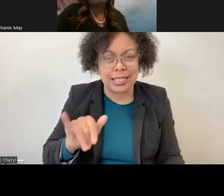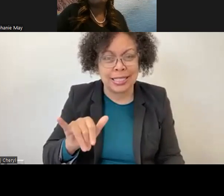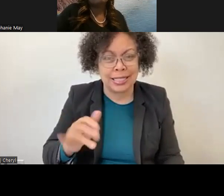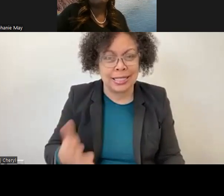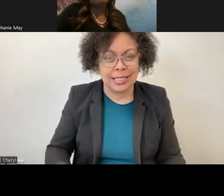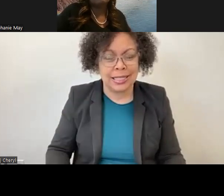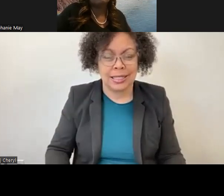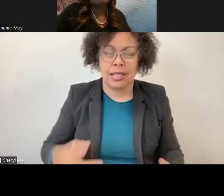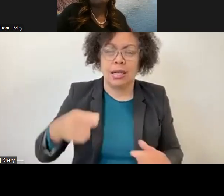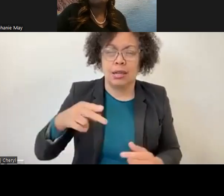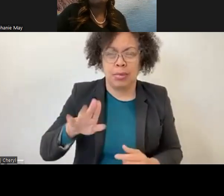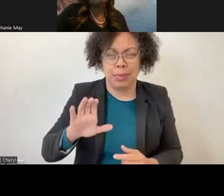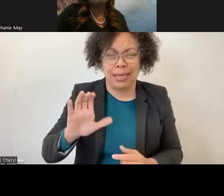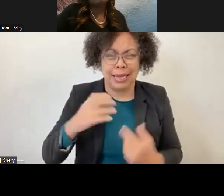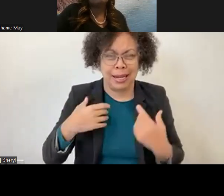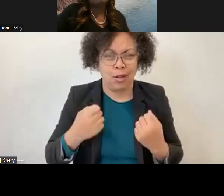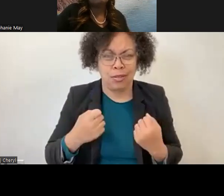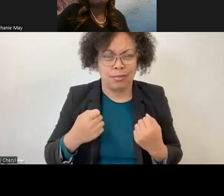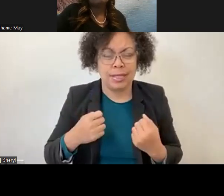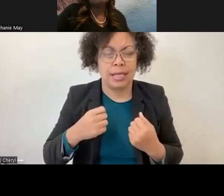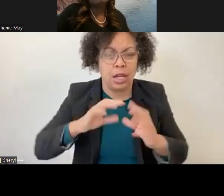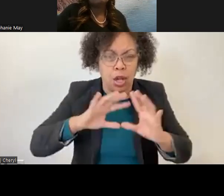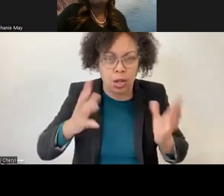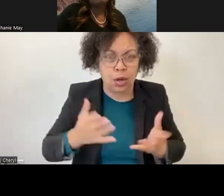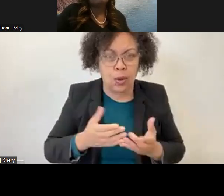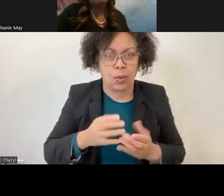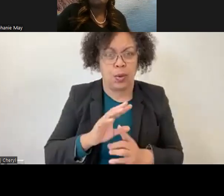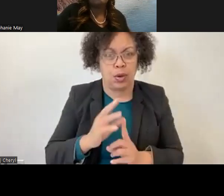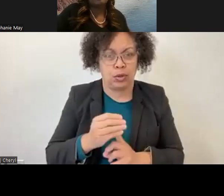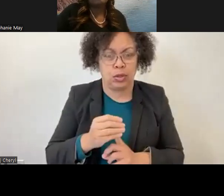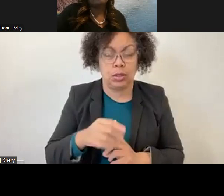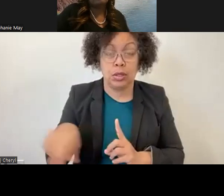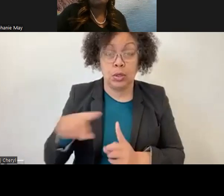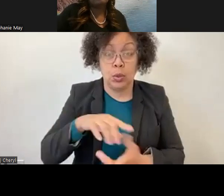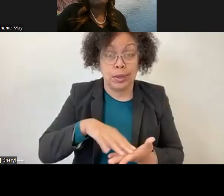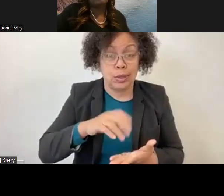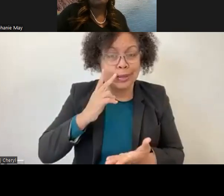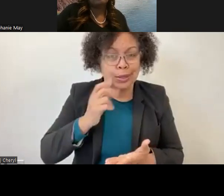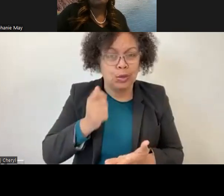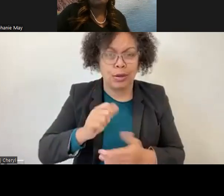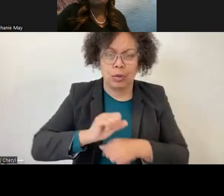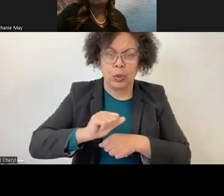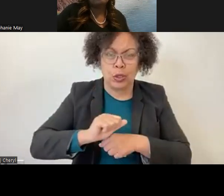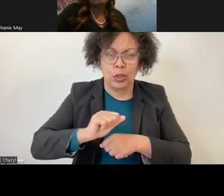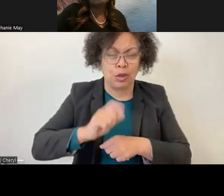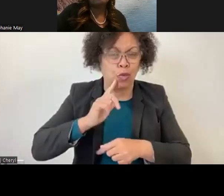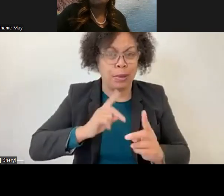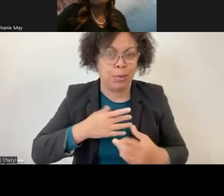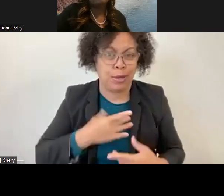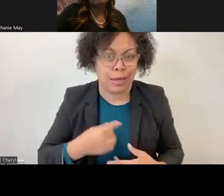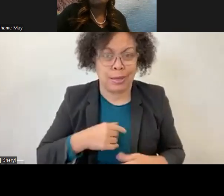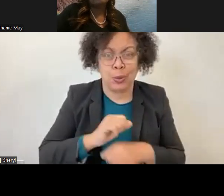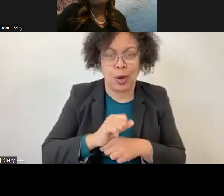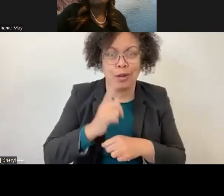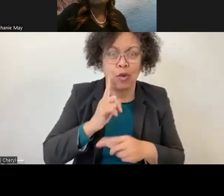health. This is like our global culture. You have been taught to see yourself as always needing to work for worthiness, always needing to work to be